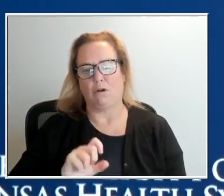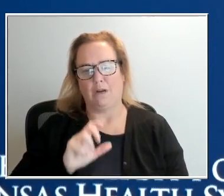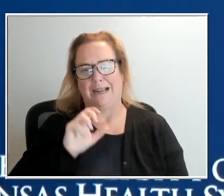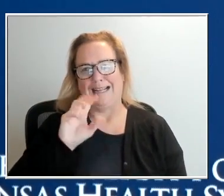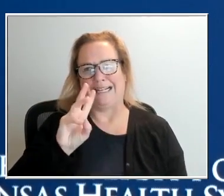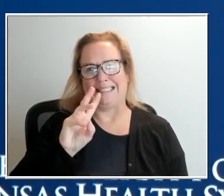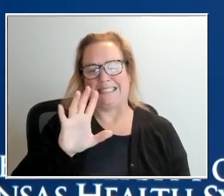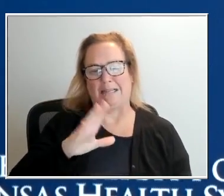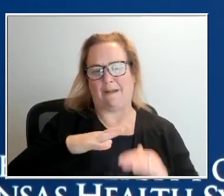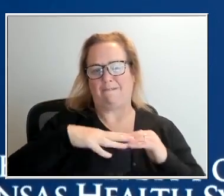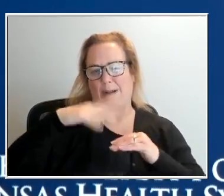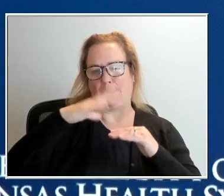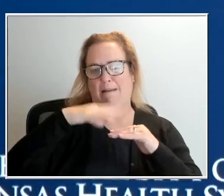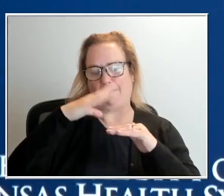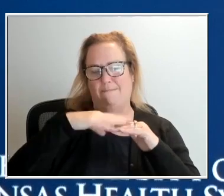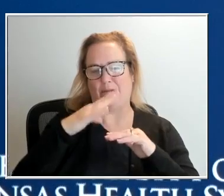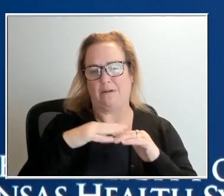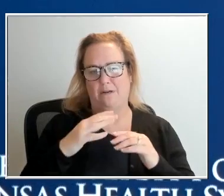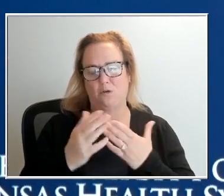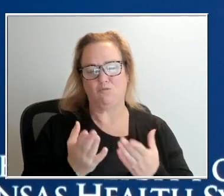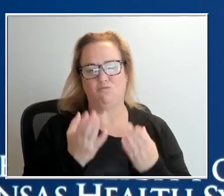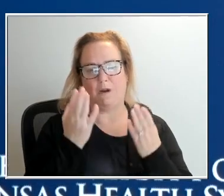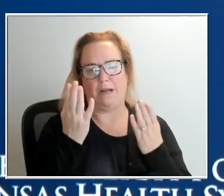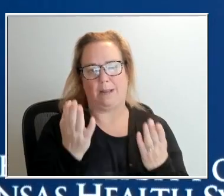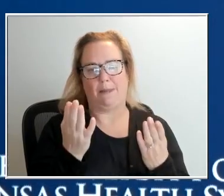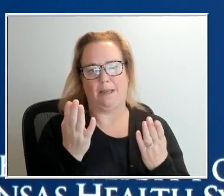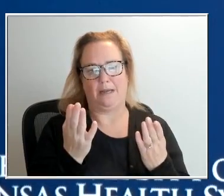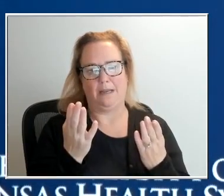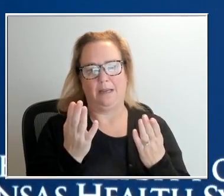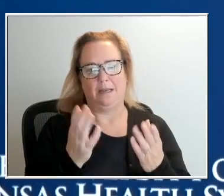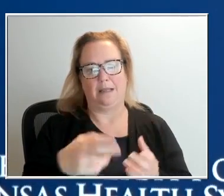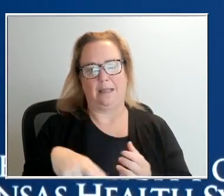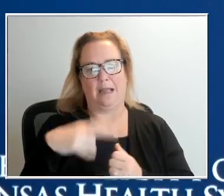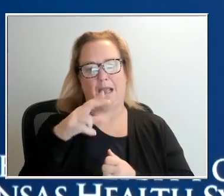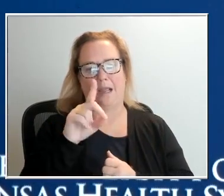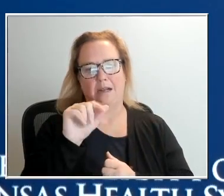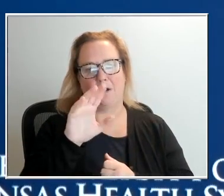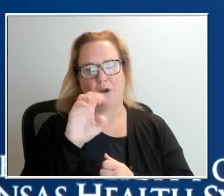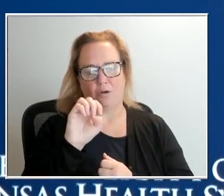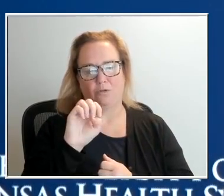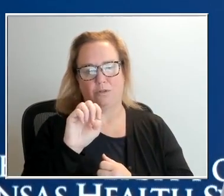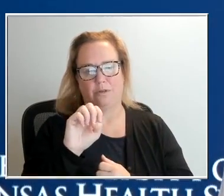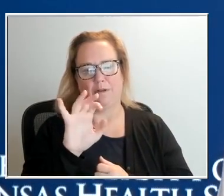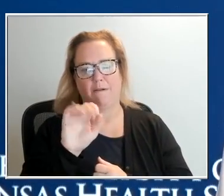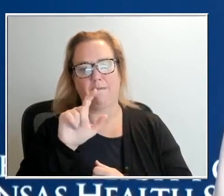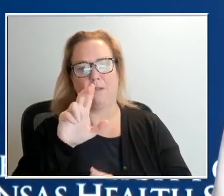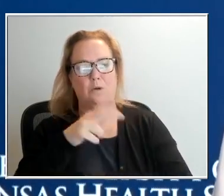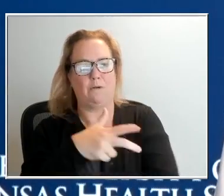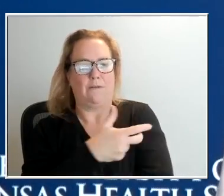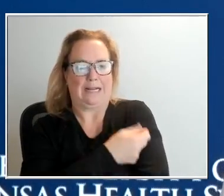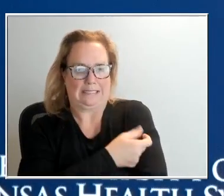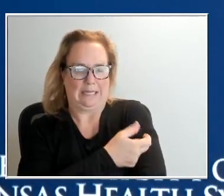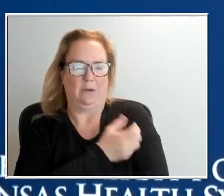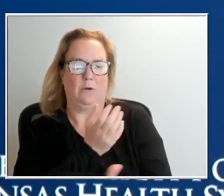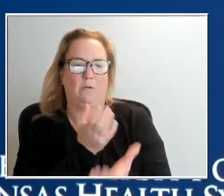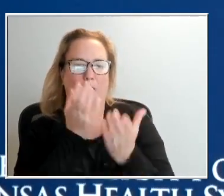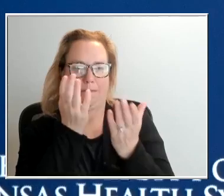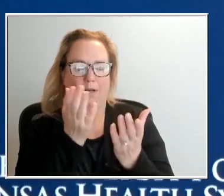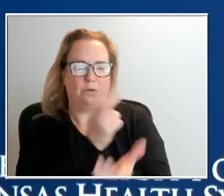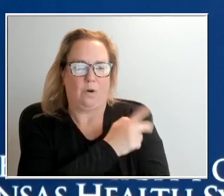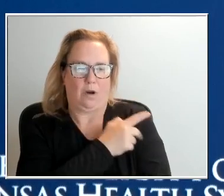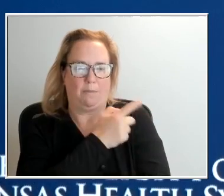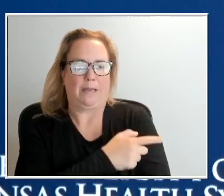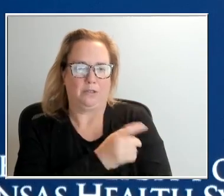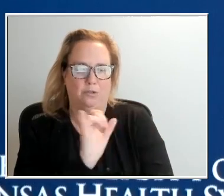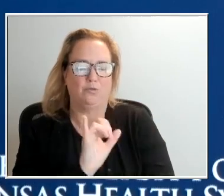and above, it is recommended to get the high dose influenza vaccine. We would certainly recommend it. We give that to our patients as well.